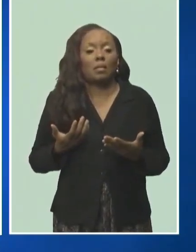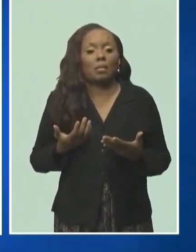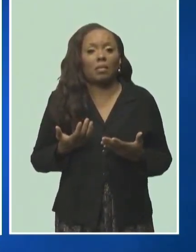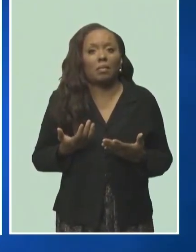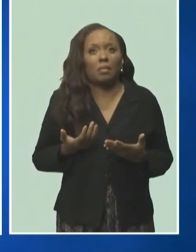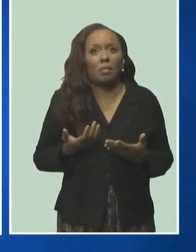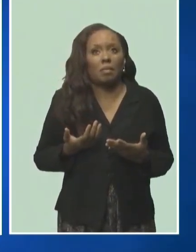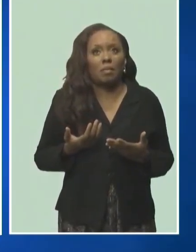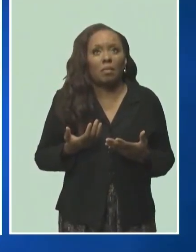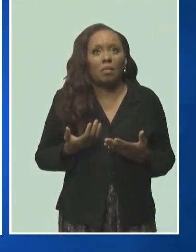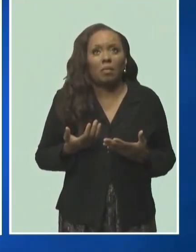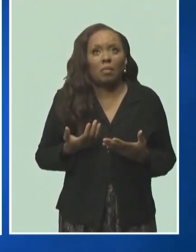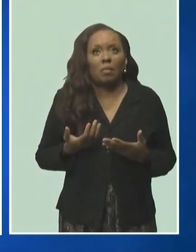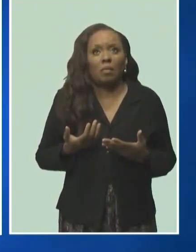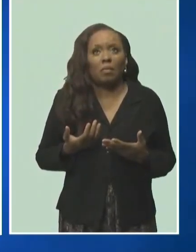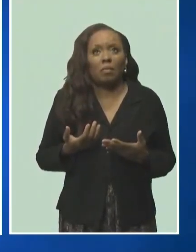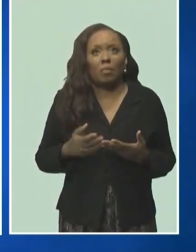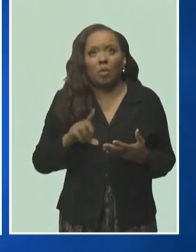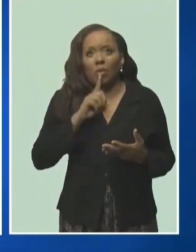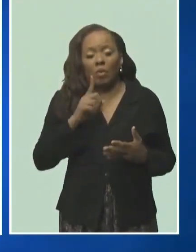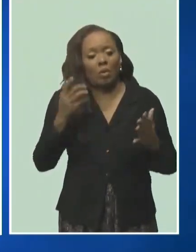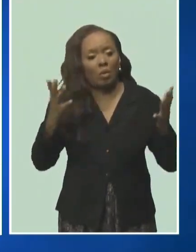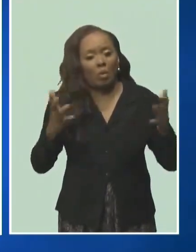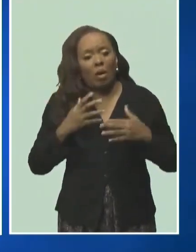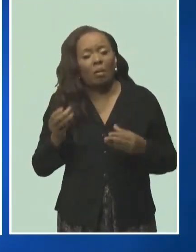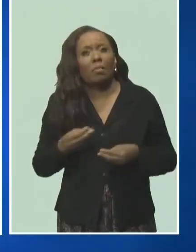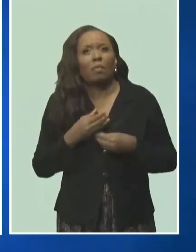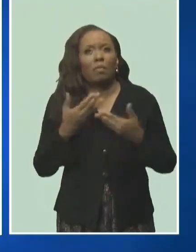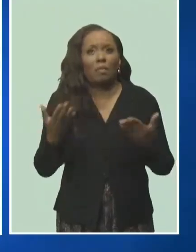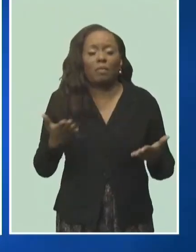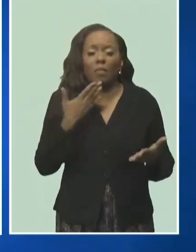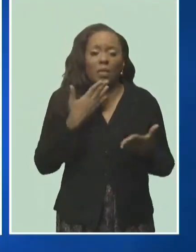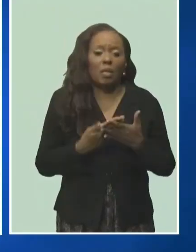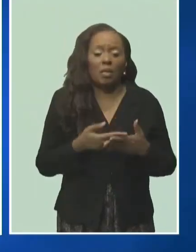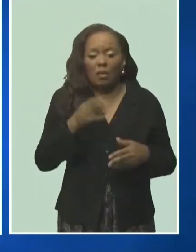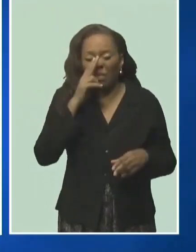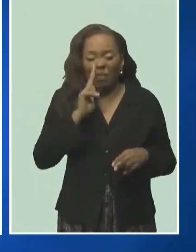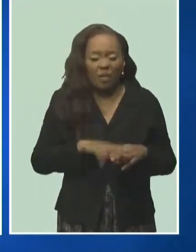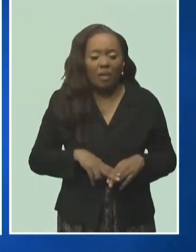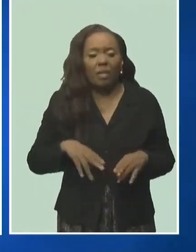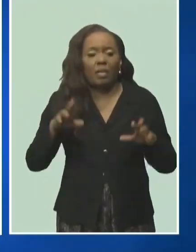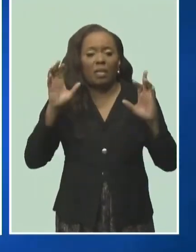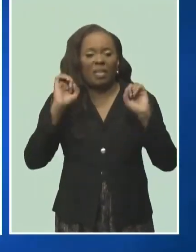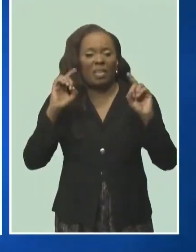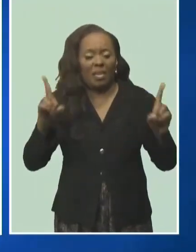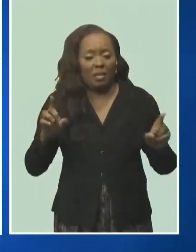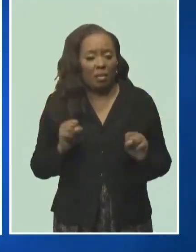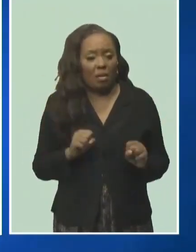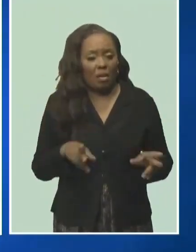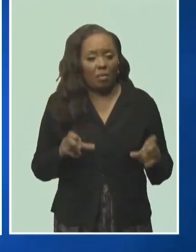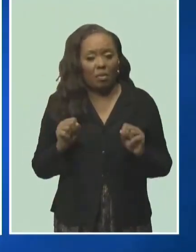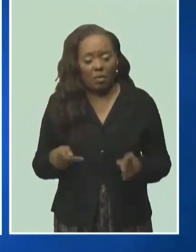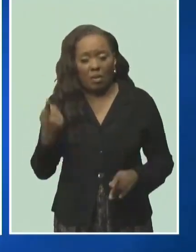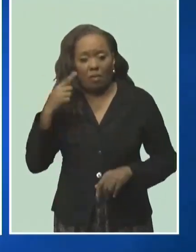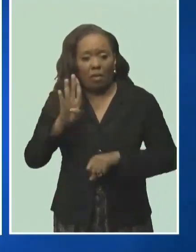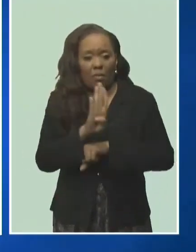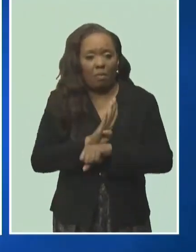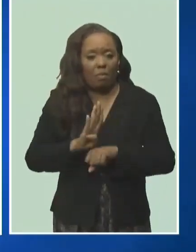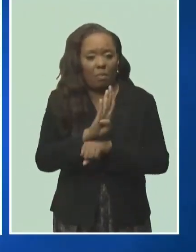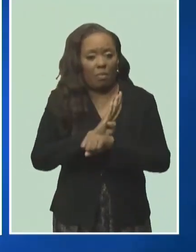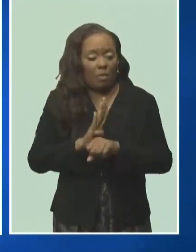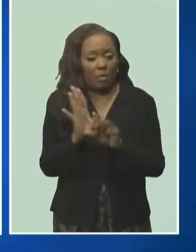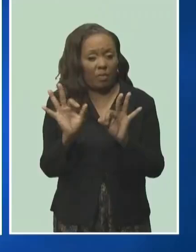with the intention of being able to provide a fun but educational opportunity specifically for Barbadian